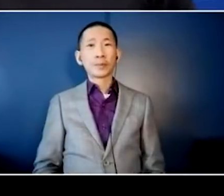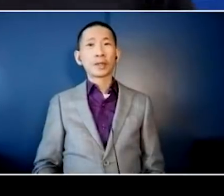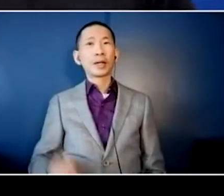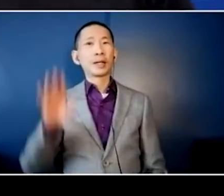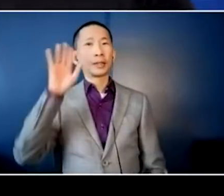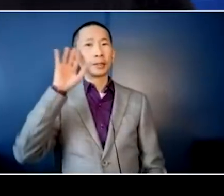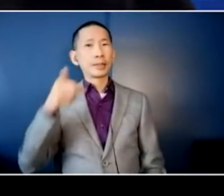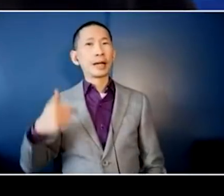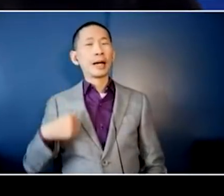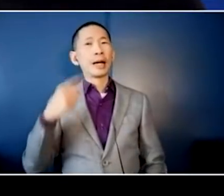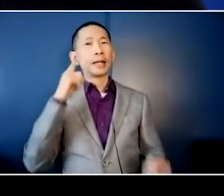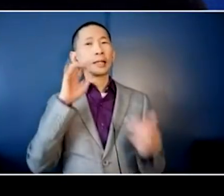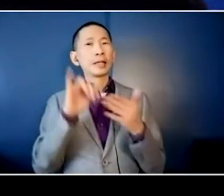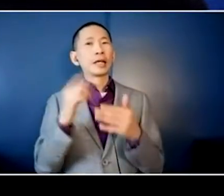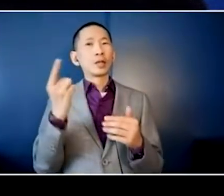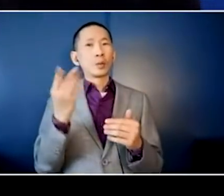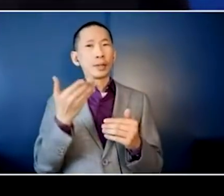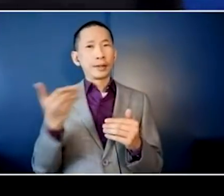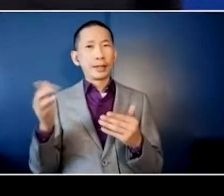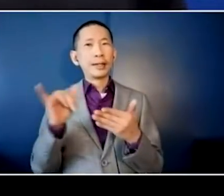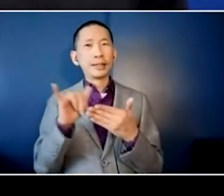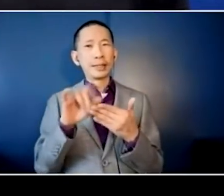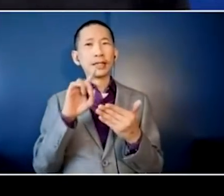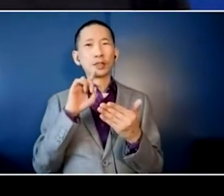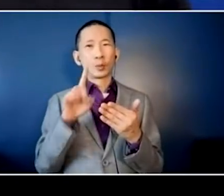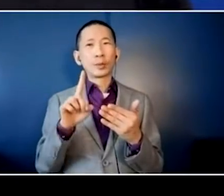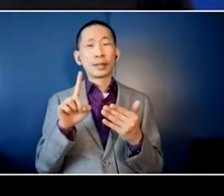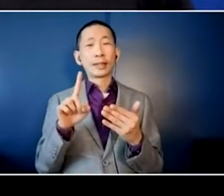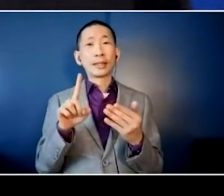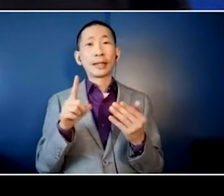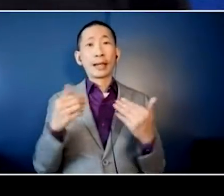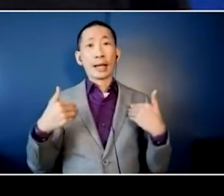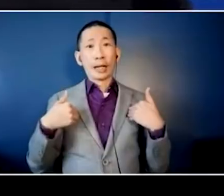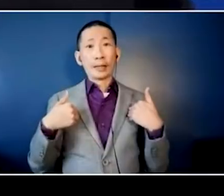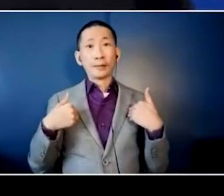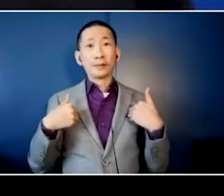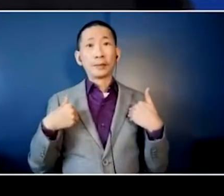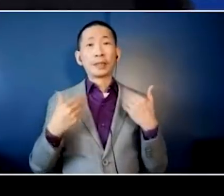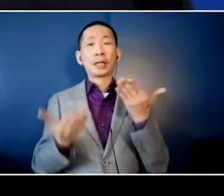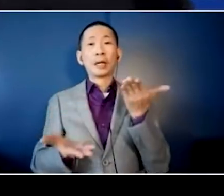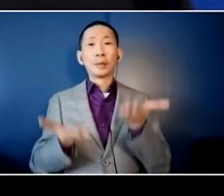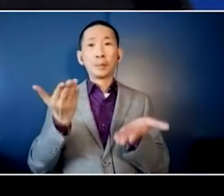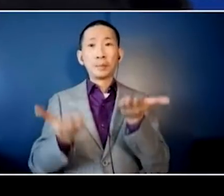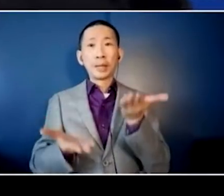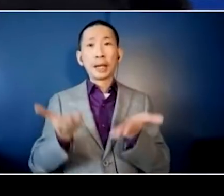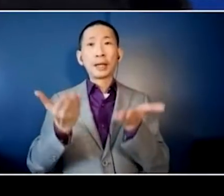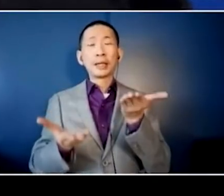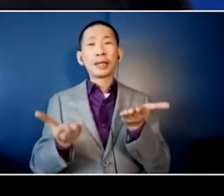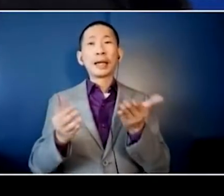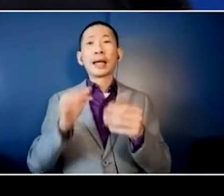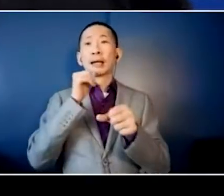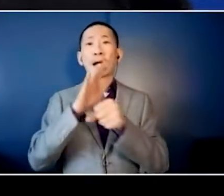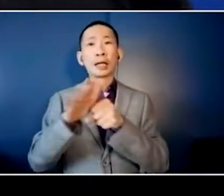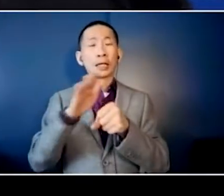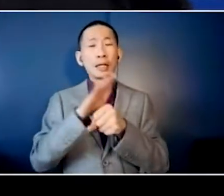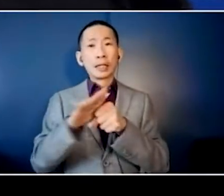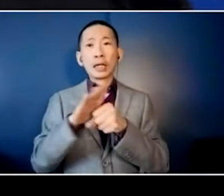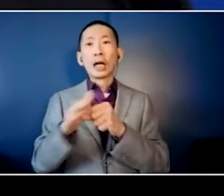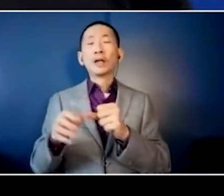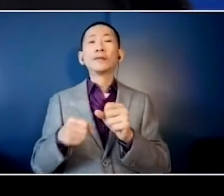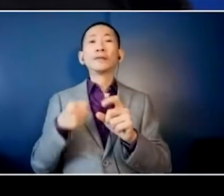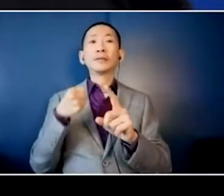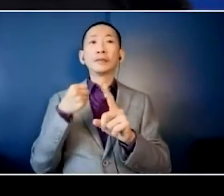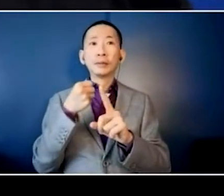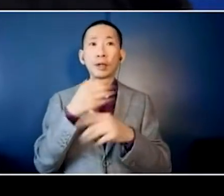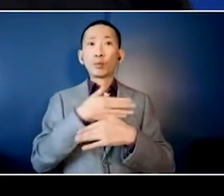I think that's one of the things that is really having maybe an underappreciated impact on